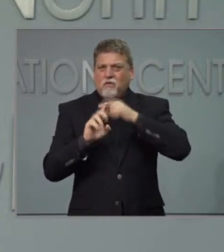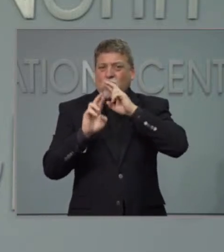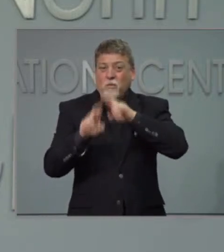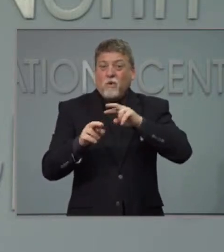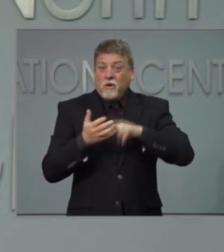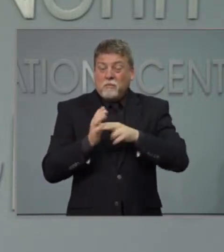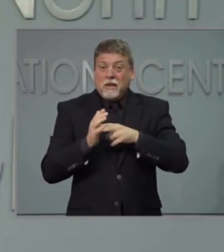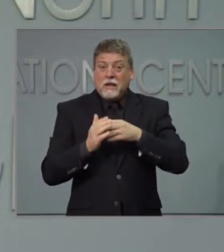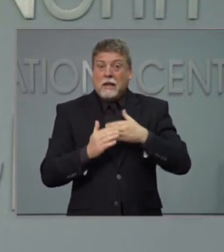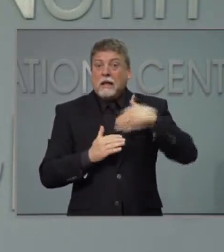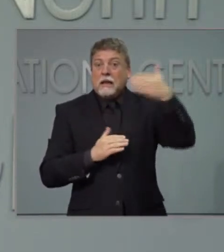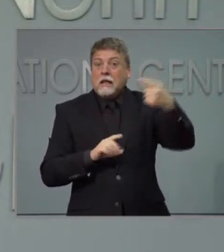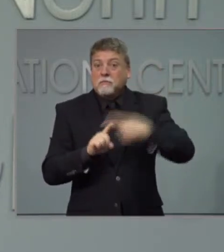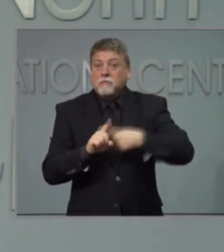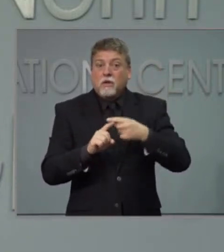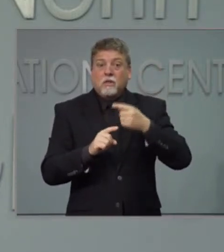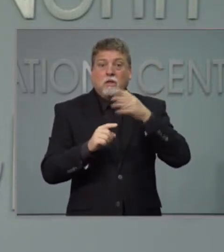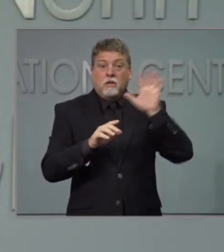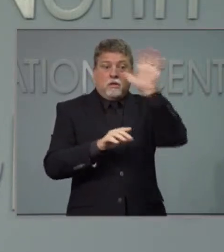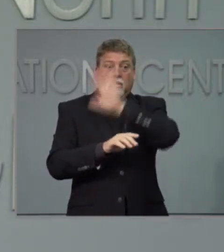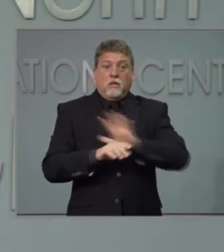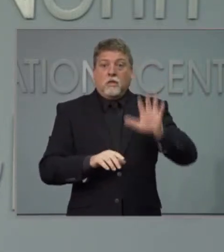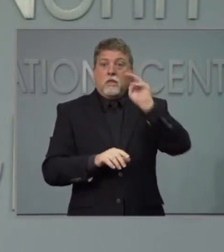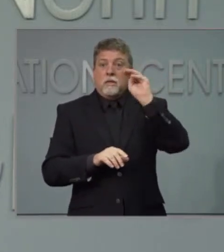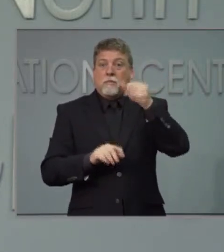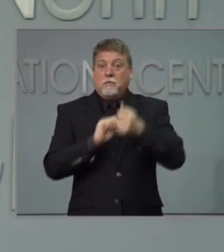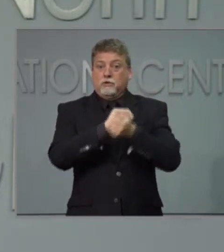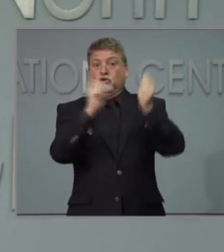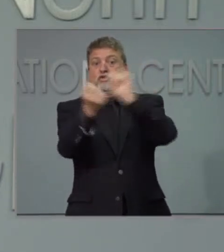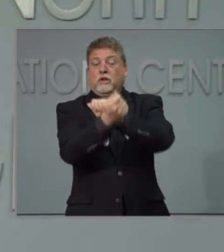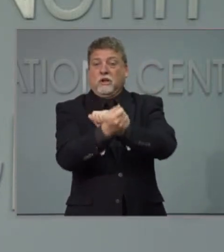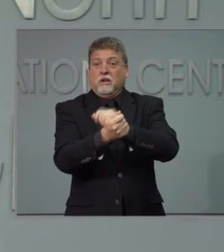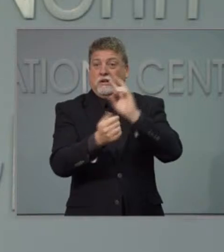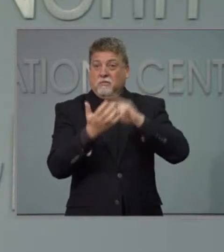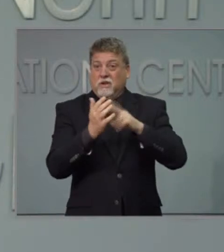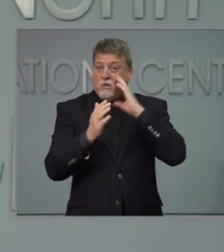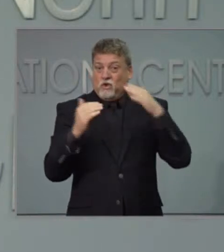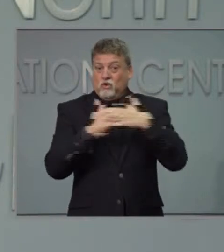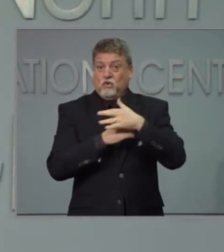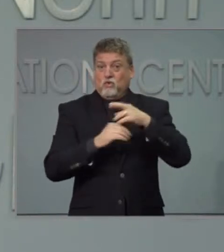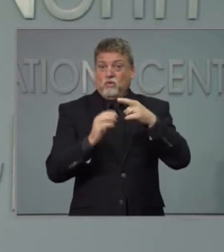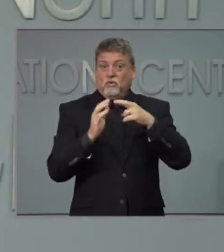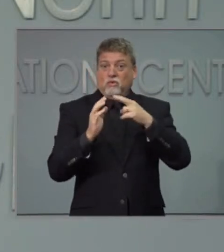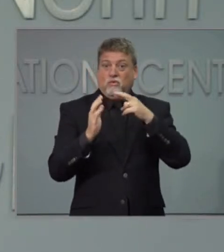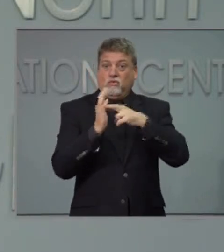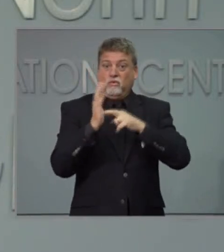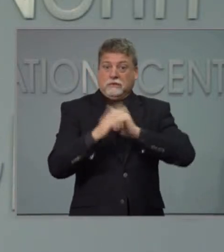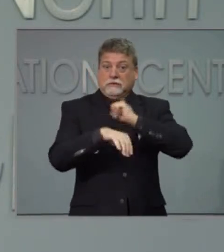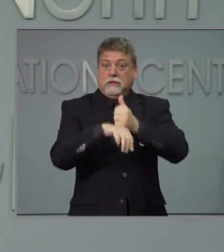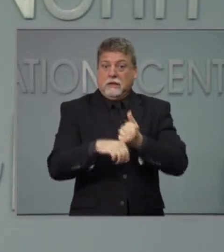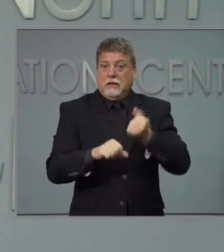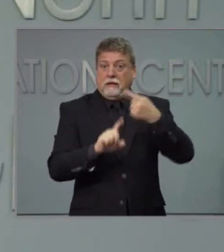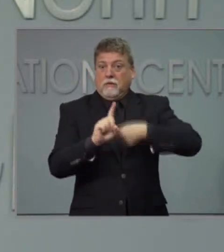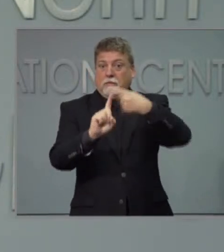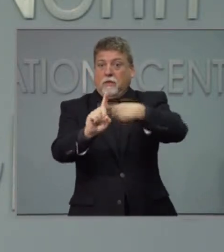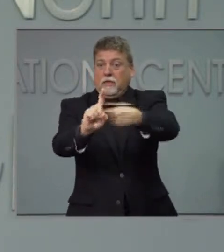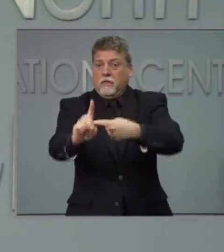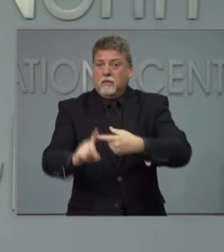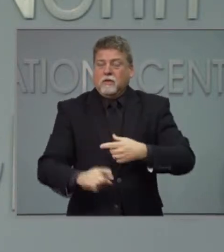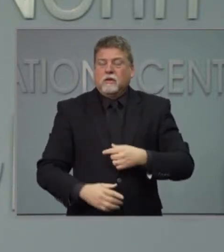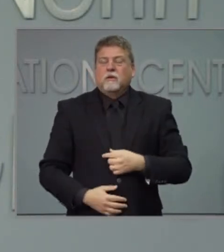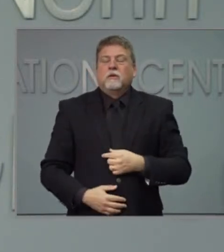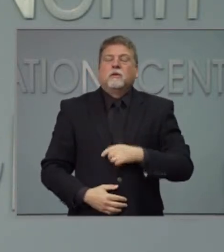So that's a good question. This monthly report is to let the counties know where they